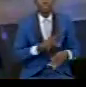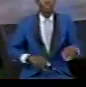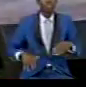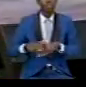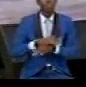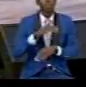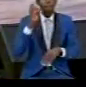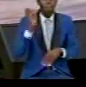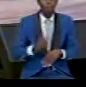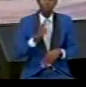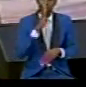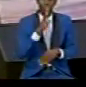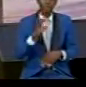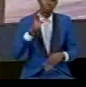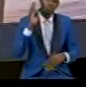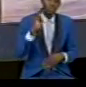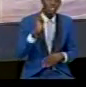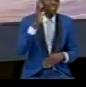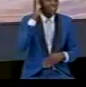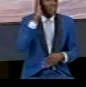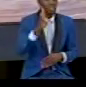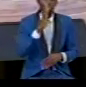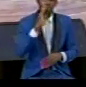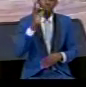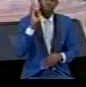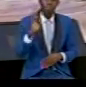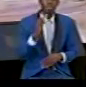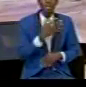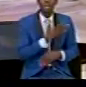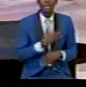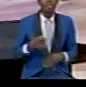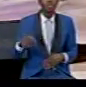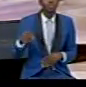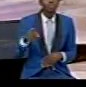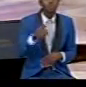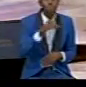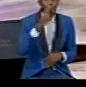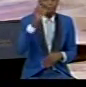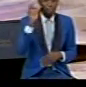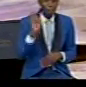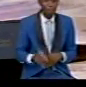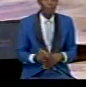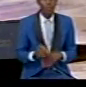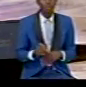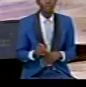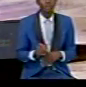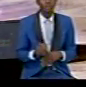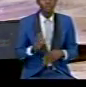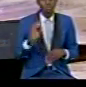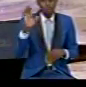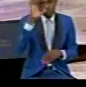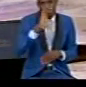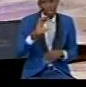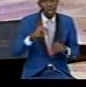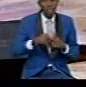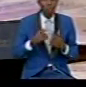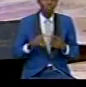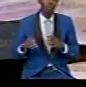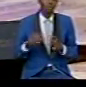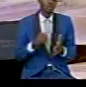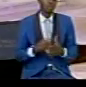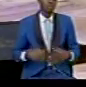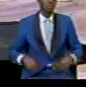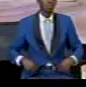must be preached, shall be preached, and you must search to know how. You know, there are people that